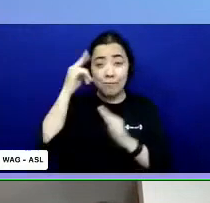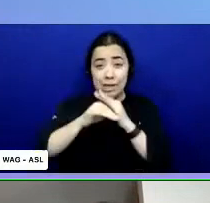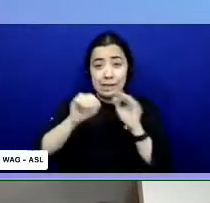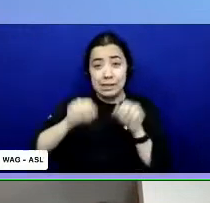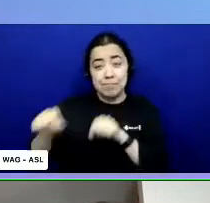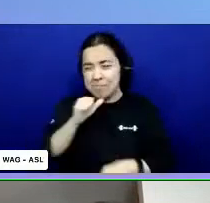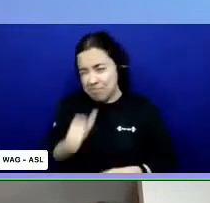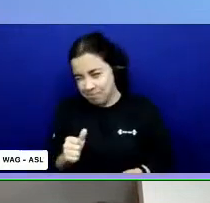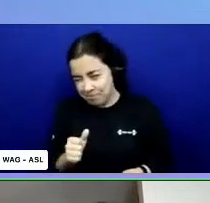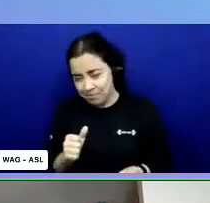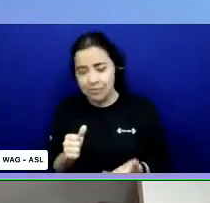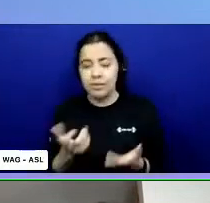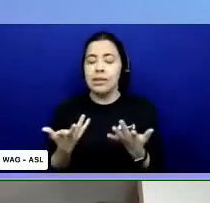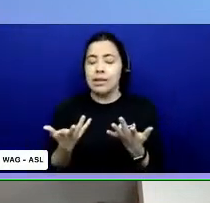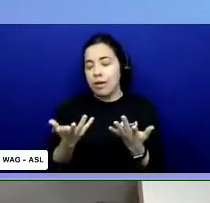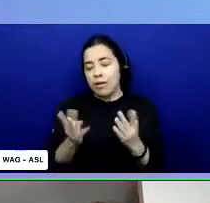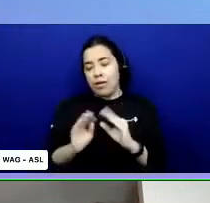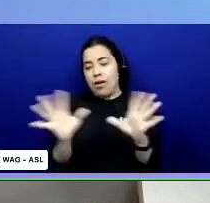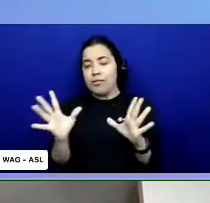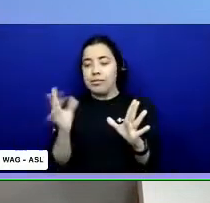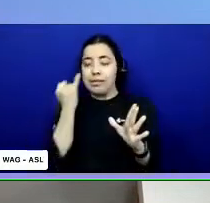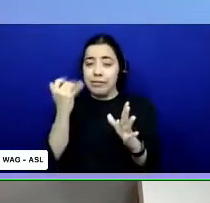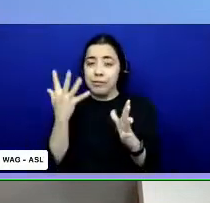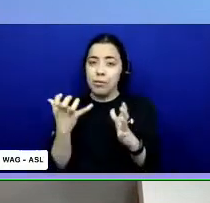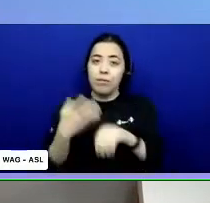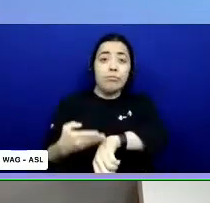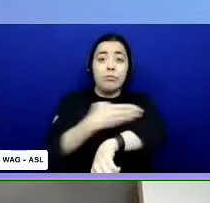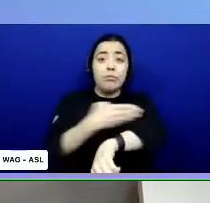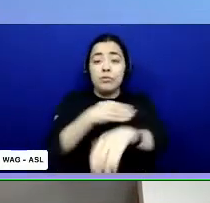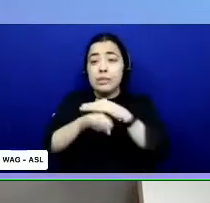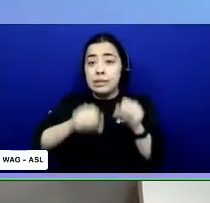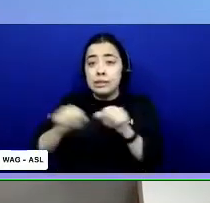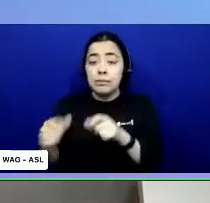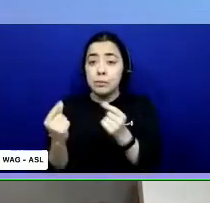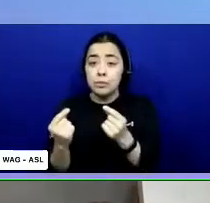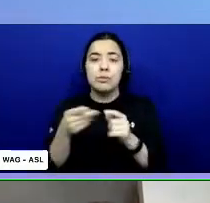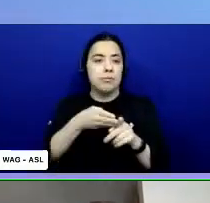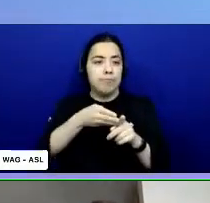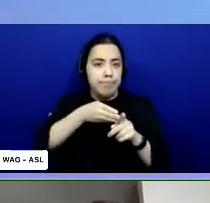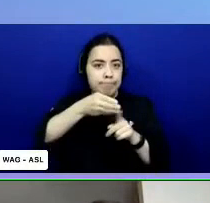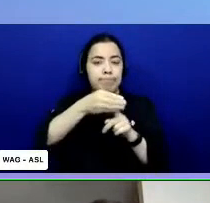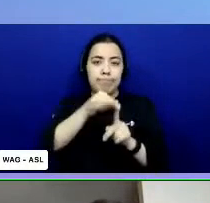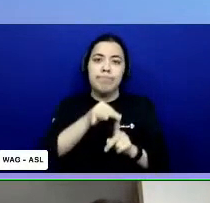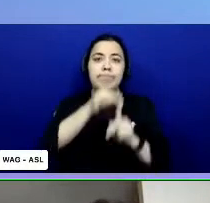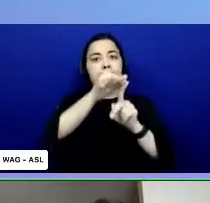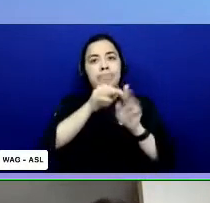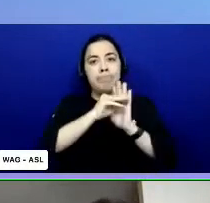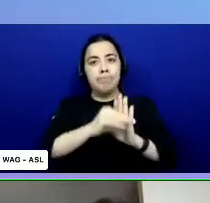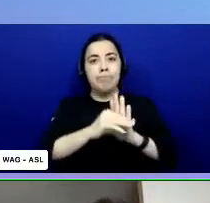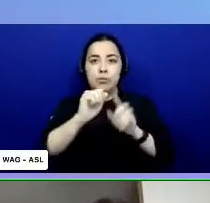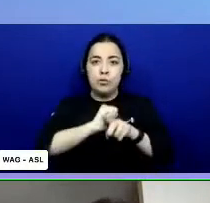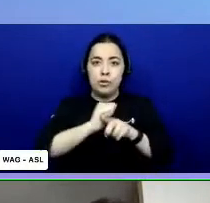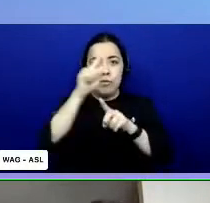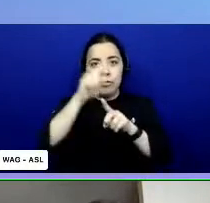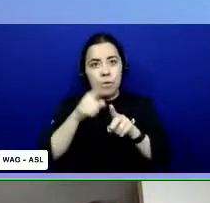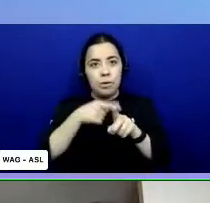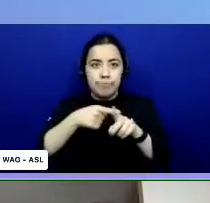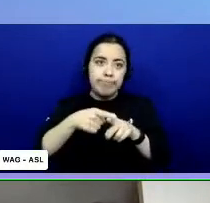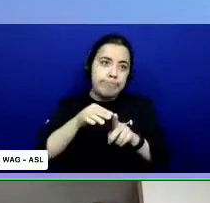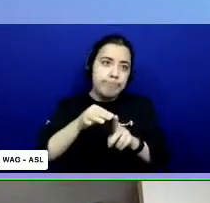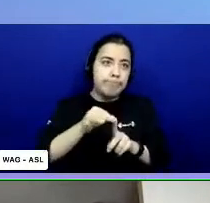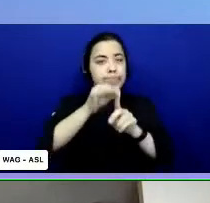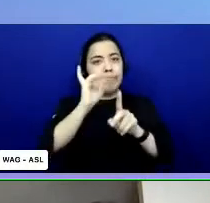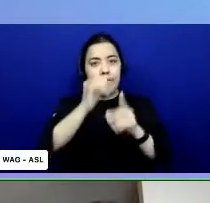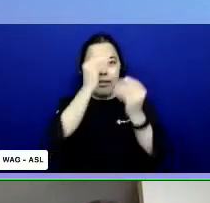so it's clear that to tackle accessibility, we need a specialized model, and it needs to be trained on specialized data. And that